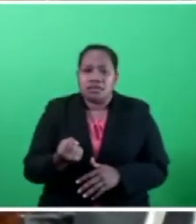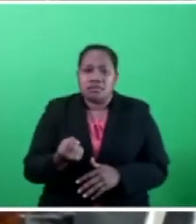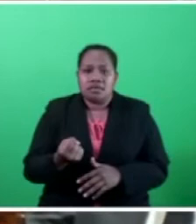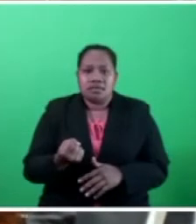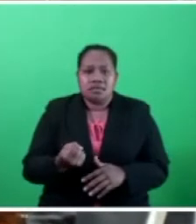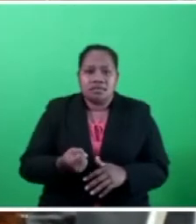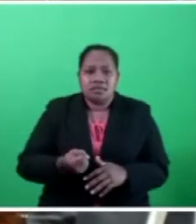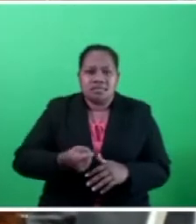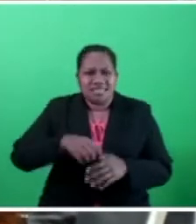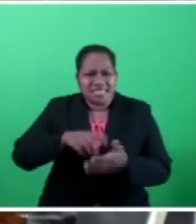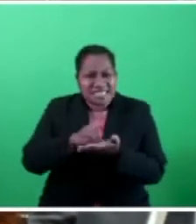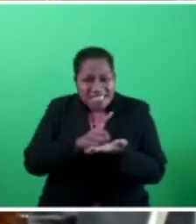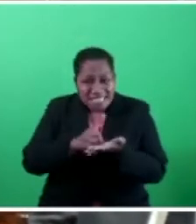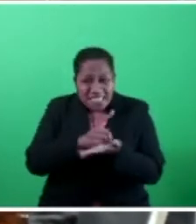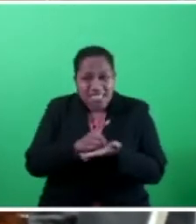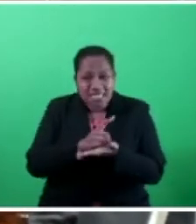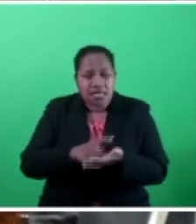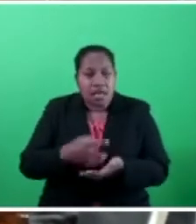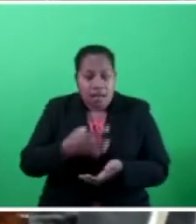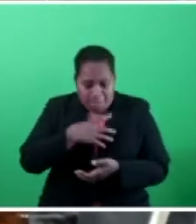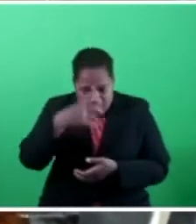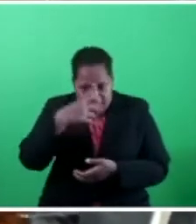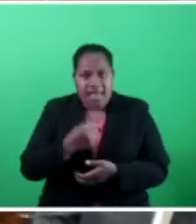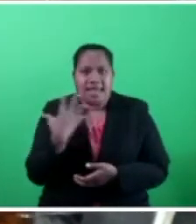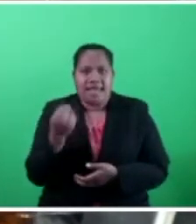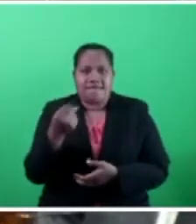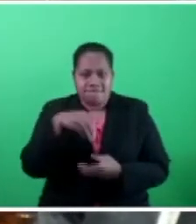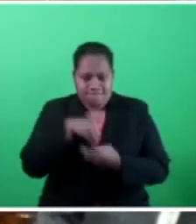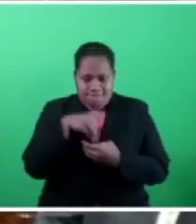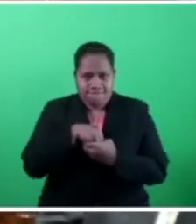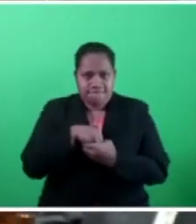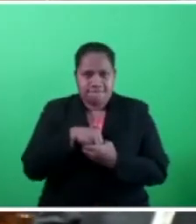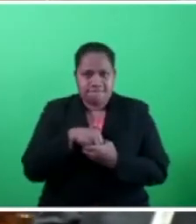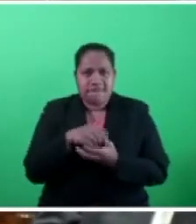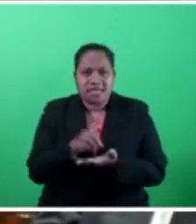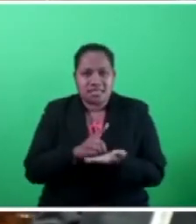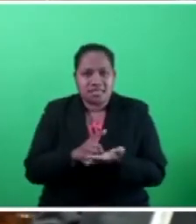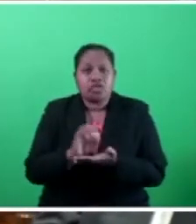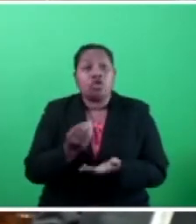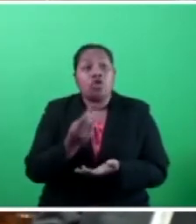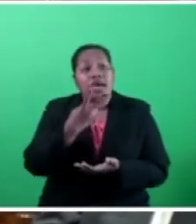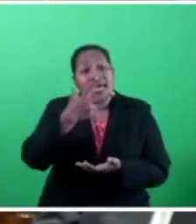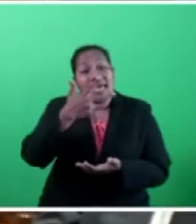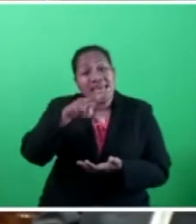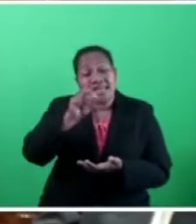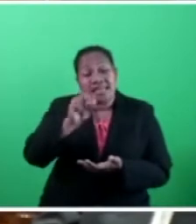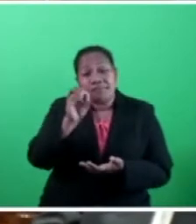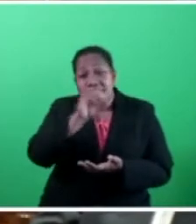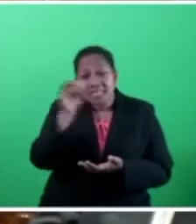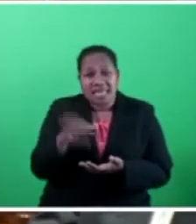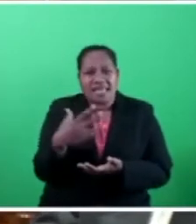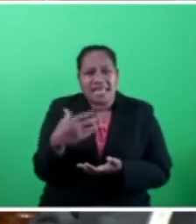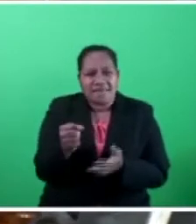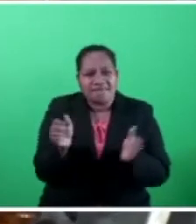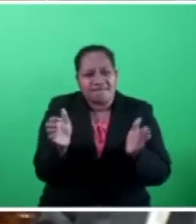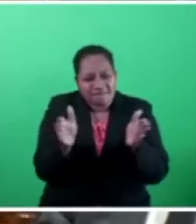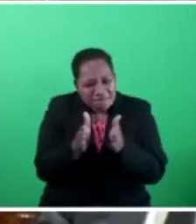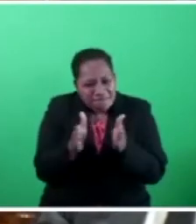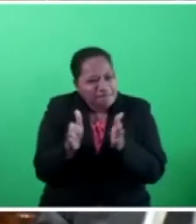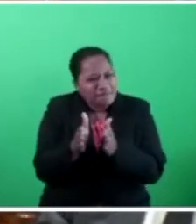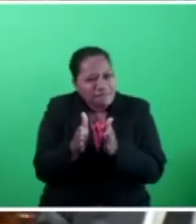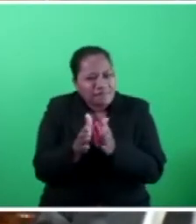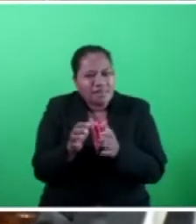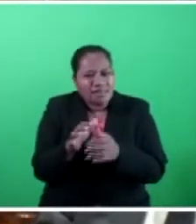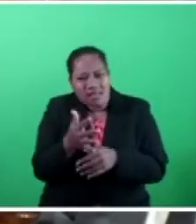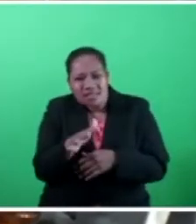to develop a severe case of the disease. So 80% have a mild form, 14 to